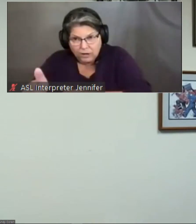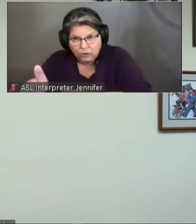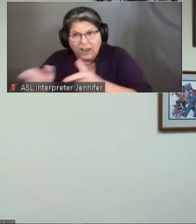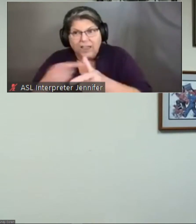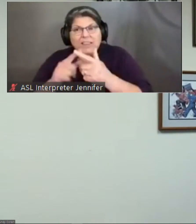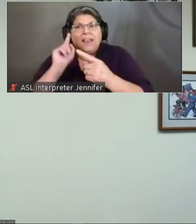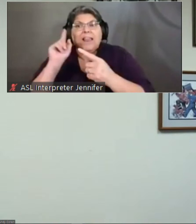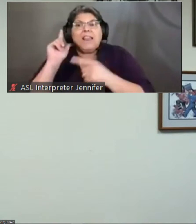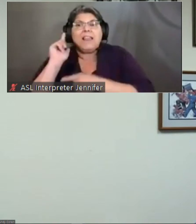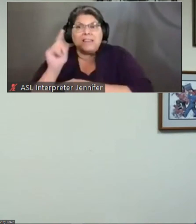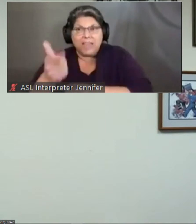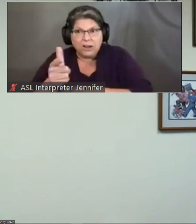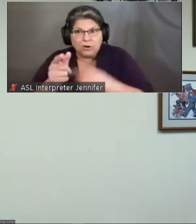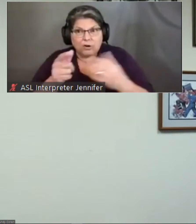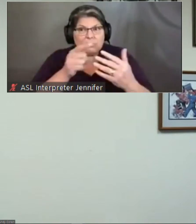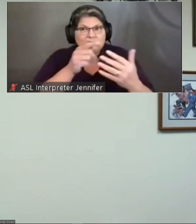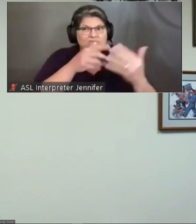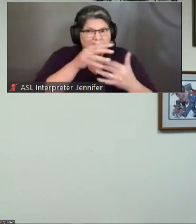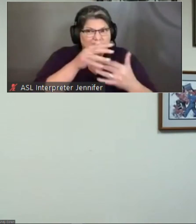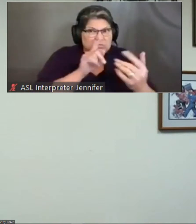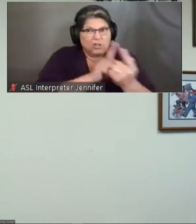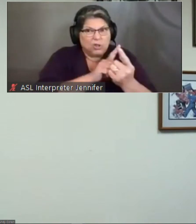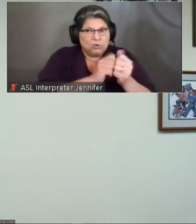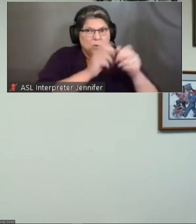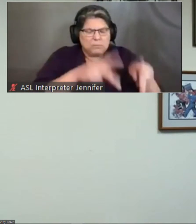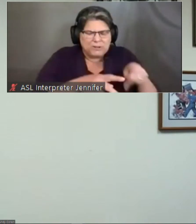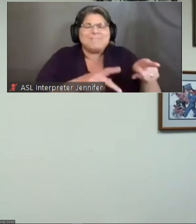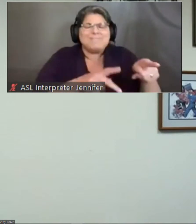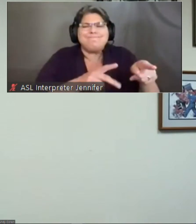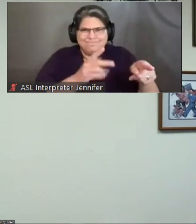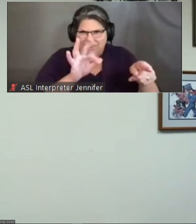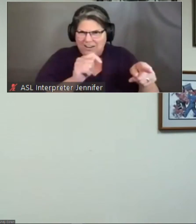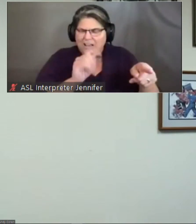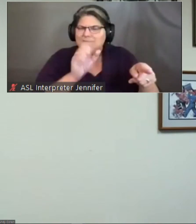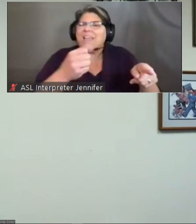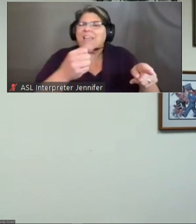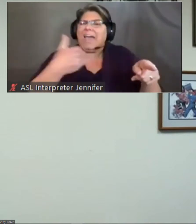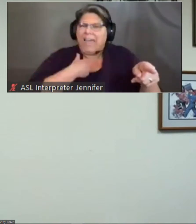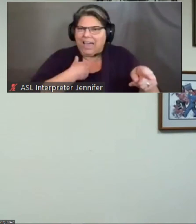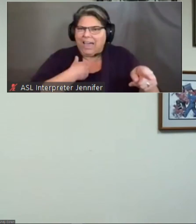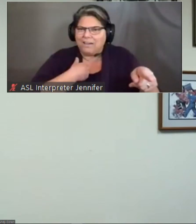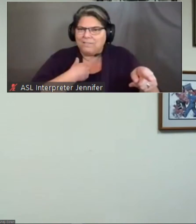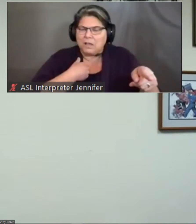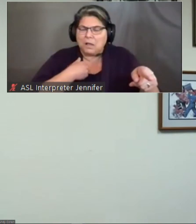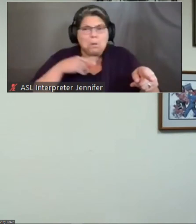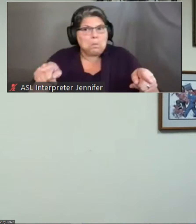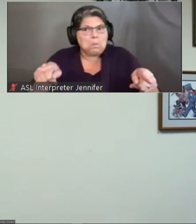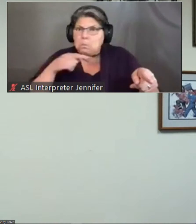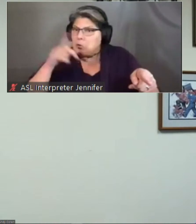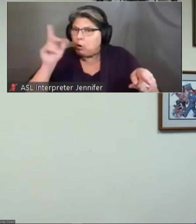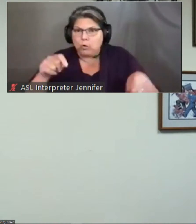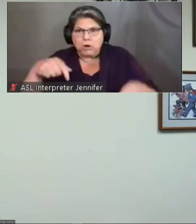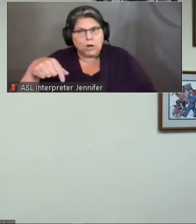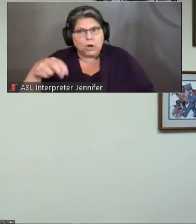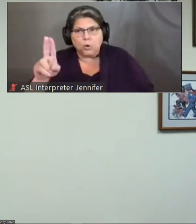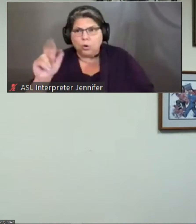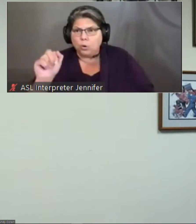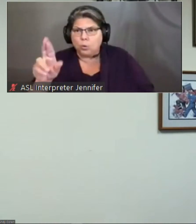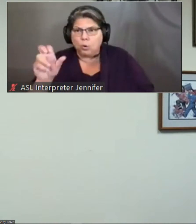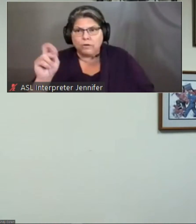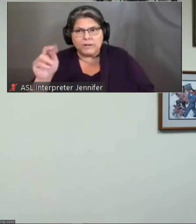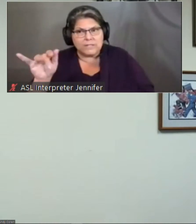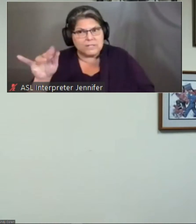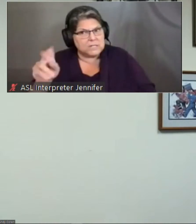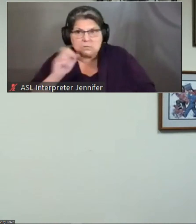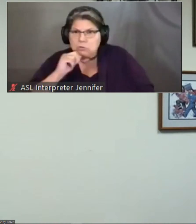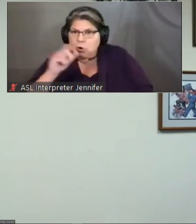contact with a known infected index case, they do not need to quarantine. Extra caution for